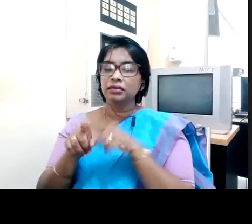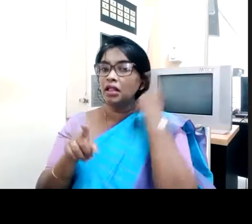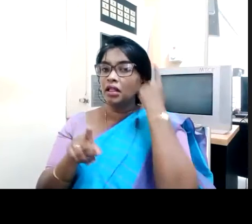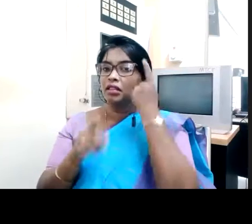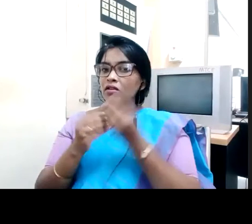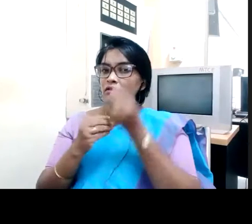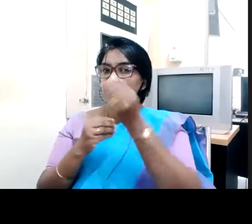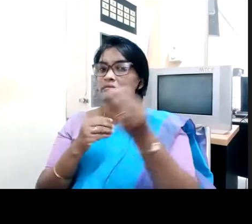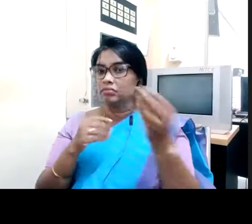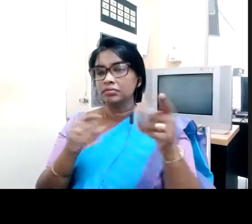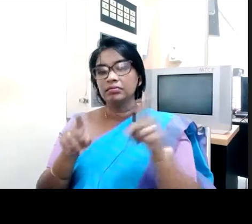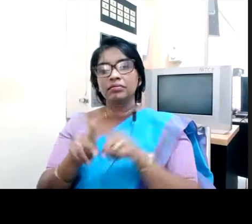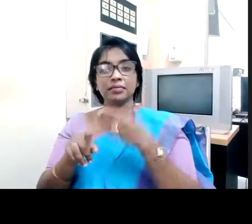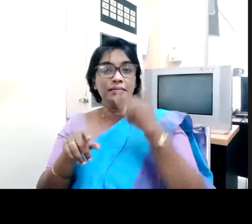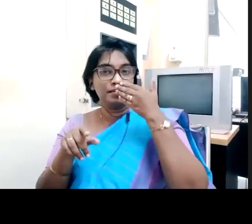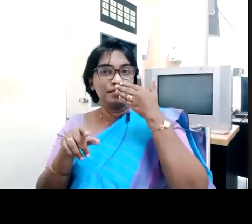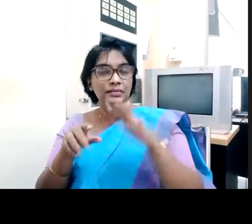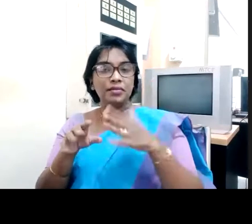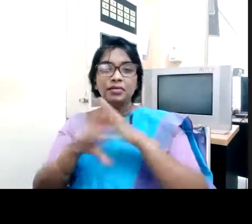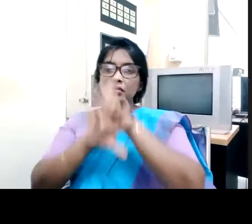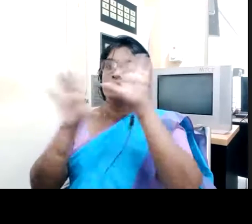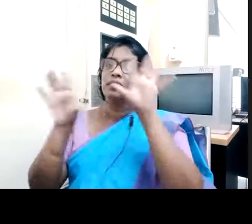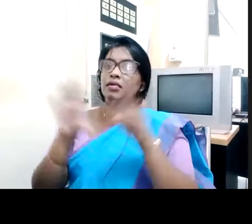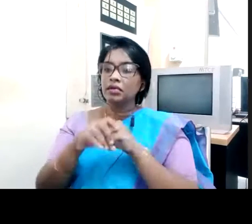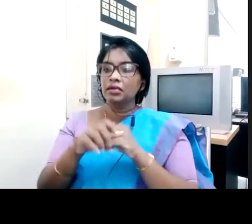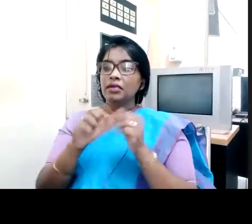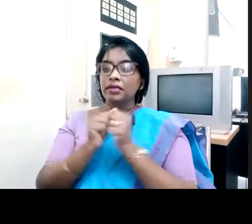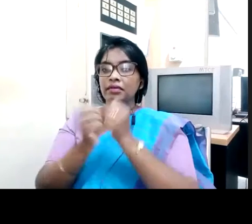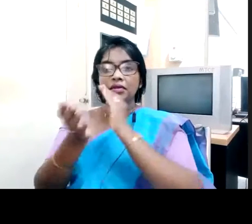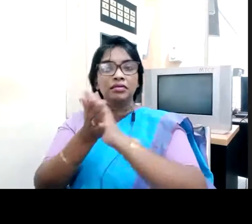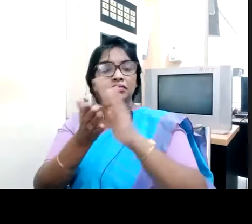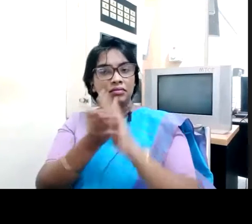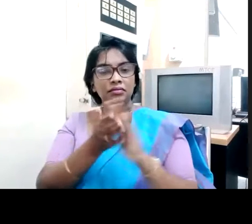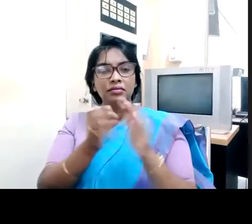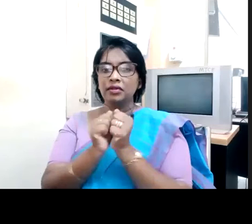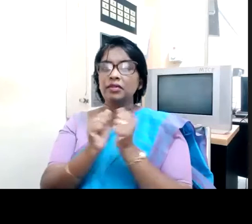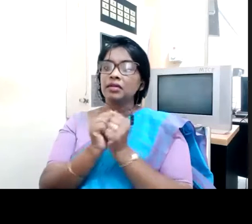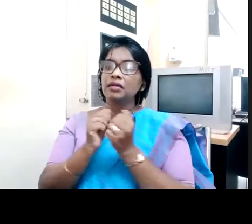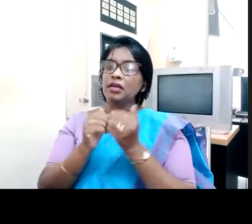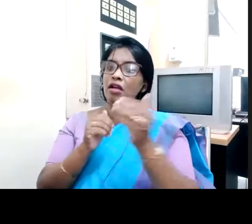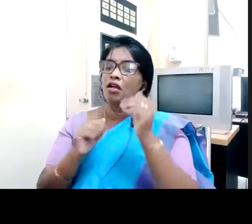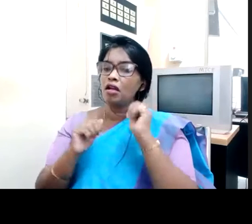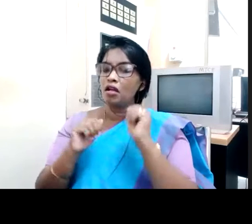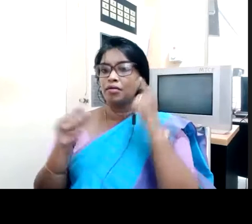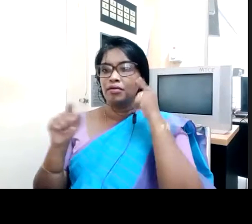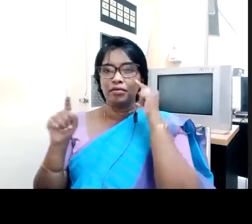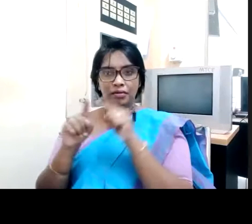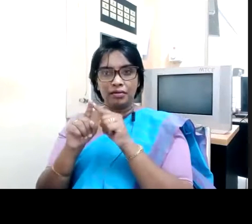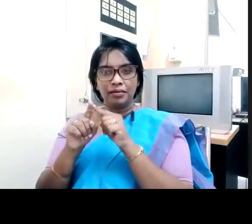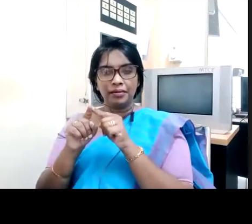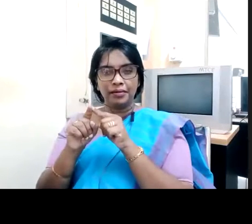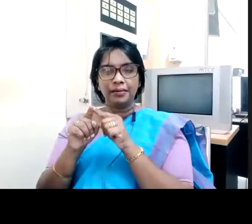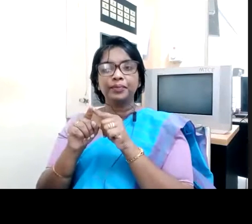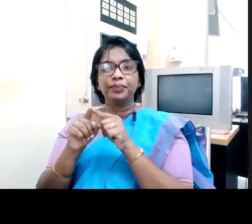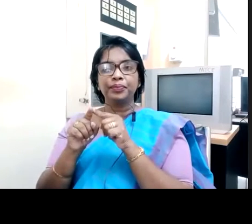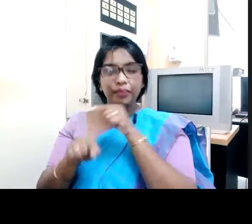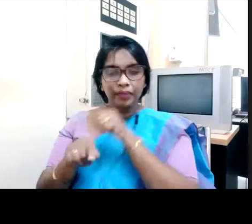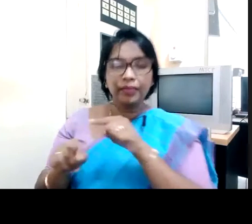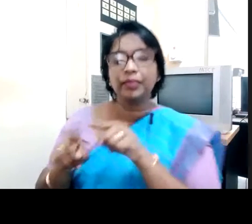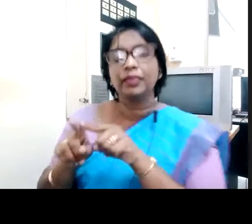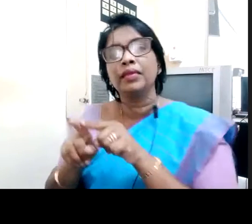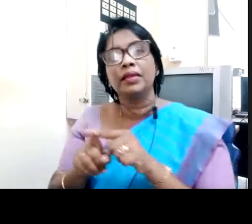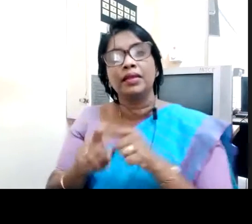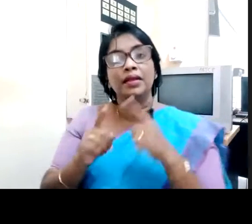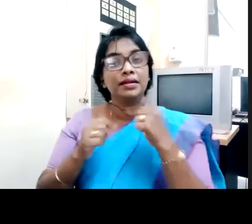our workforce. So as teachers, we must also understand this, and we keep on now telling, look, what I'm teaching you today in the curricula